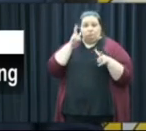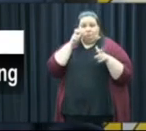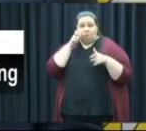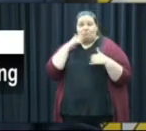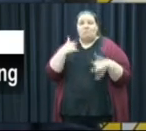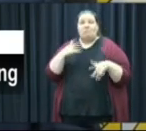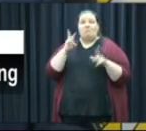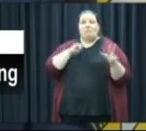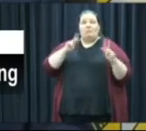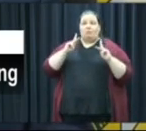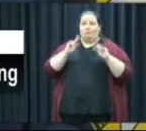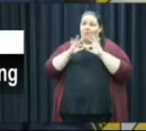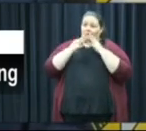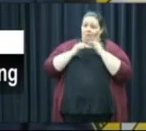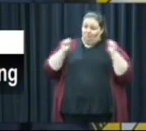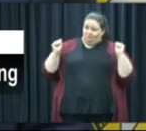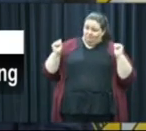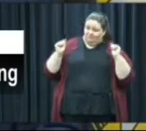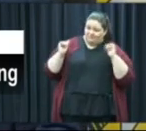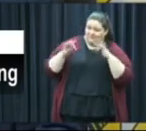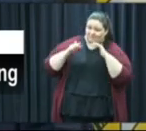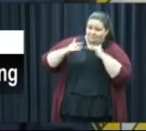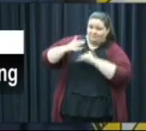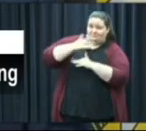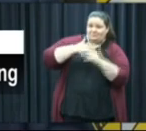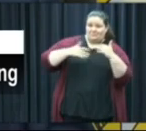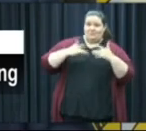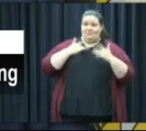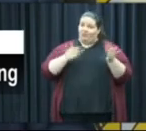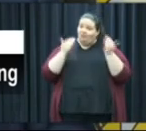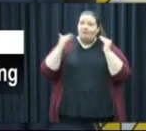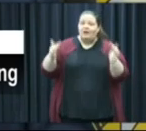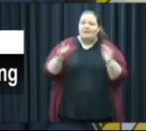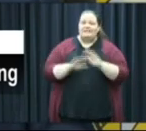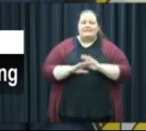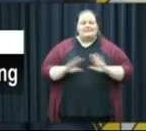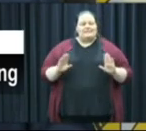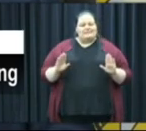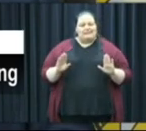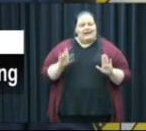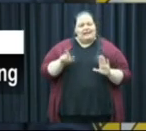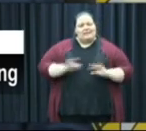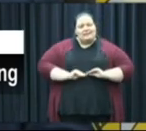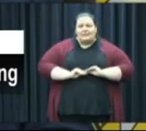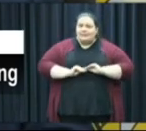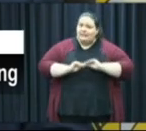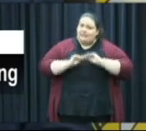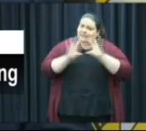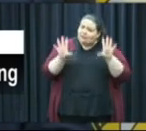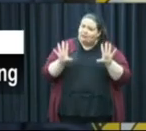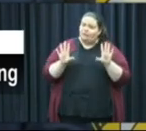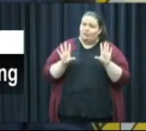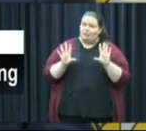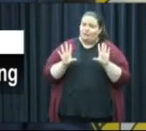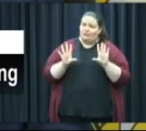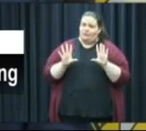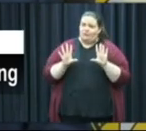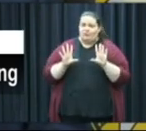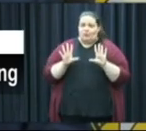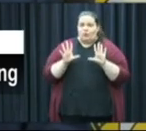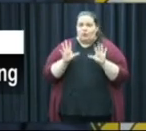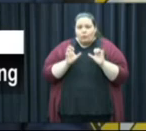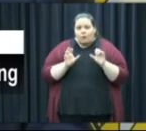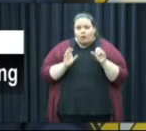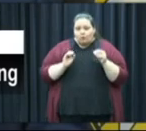or family reunions, like all of a sudden, the gates are open. I wish to be very clear. We want to